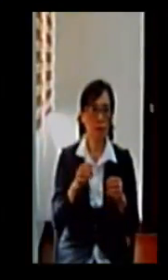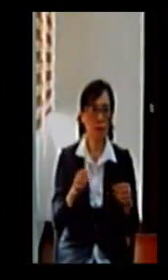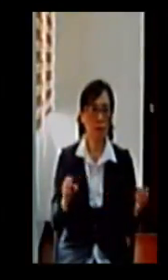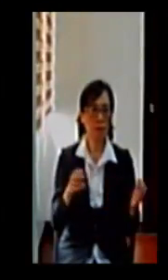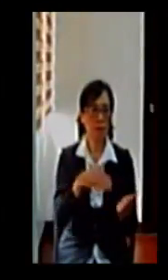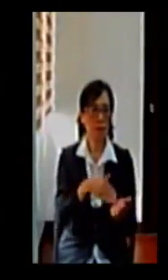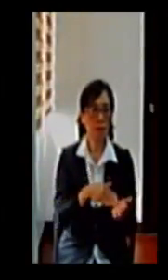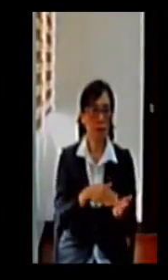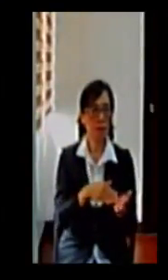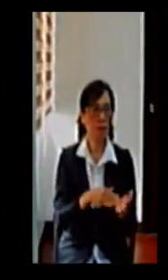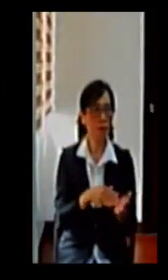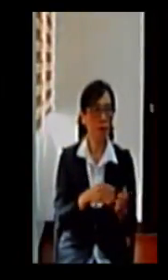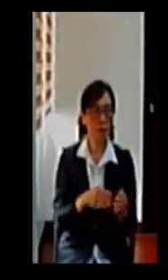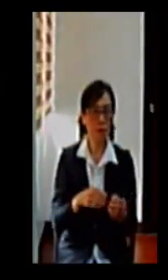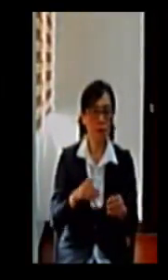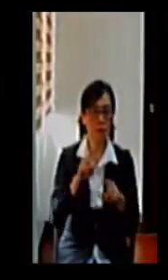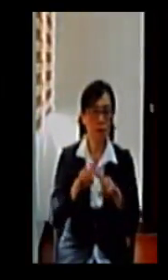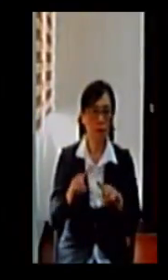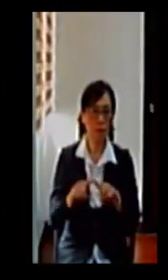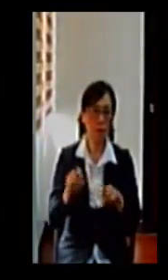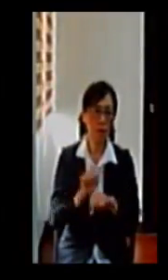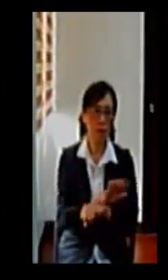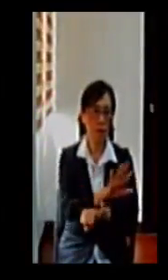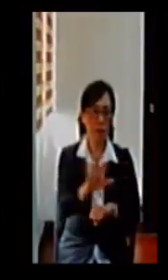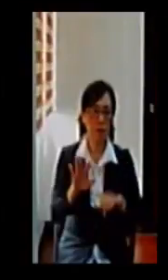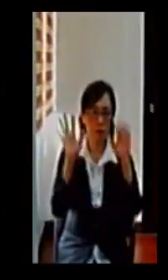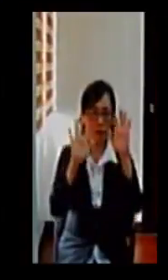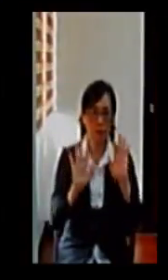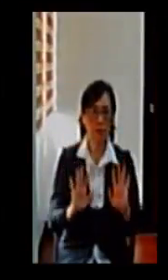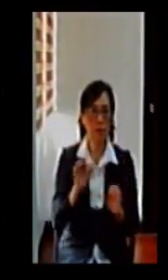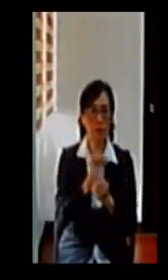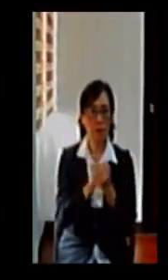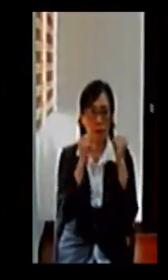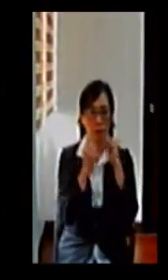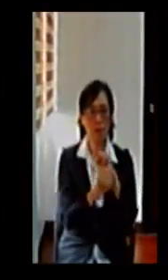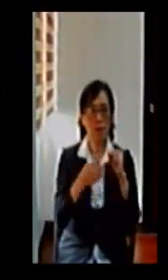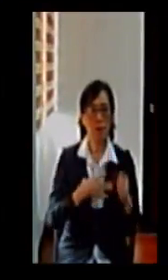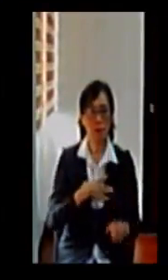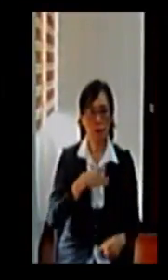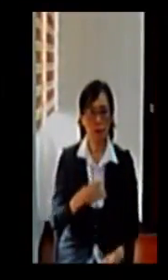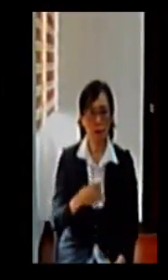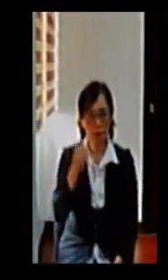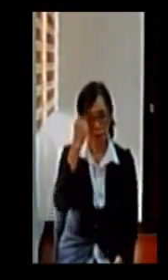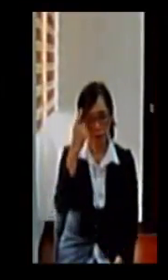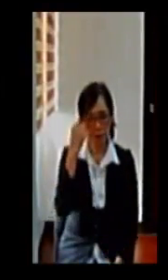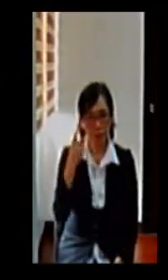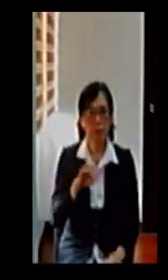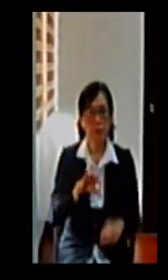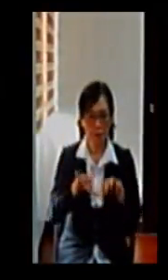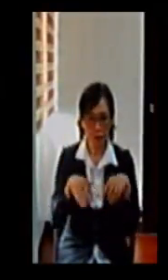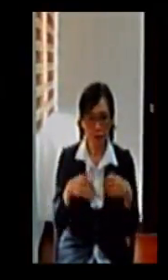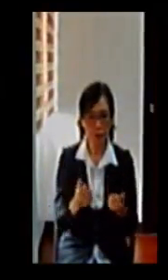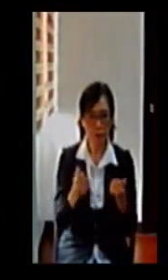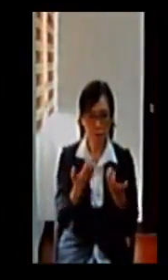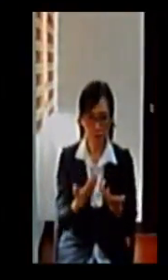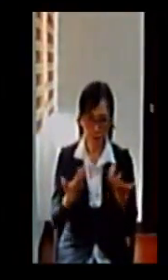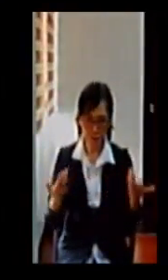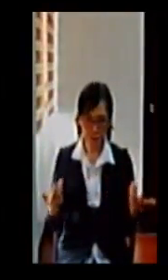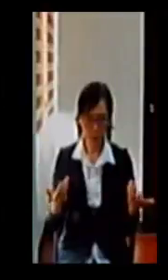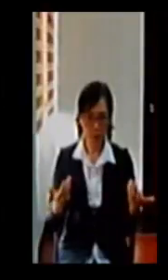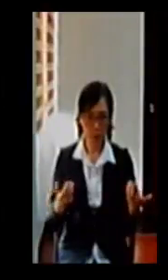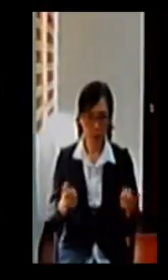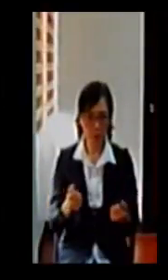the deleterious effects of climate change. I'd like to understand, how can we really separate effects